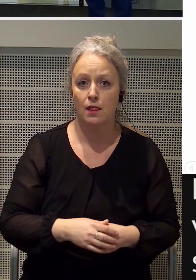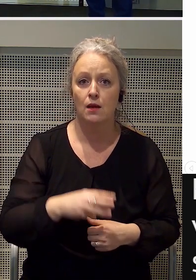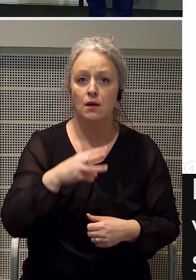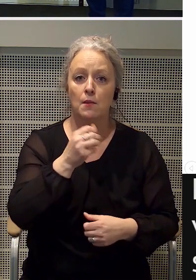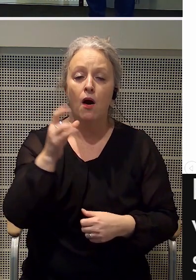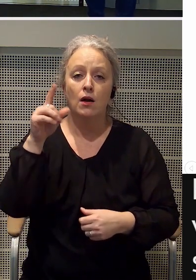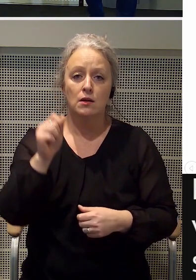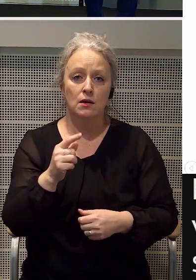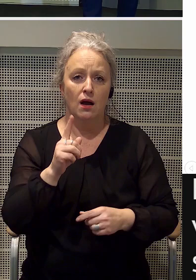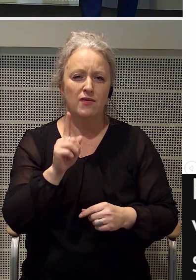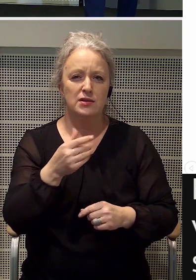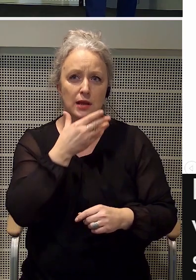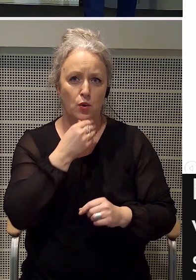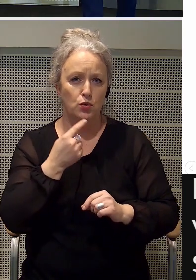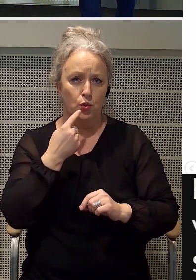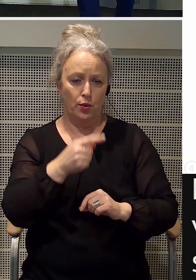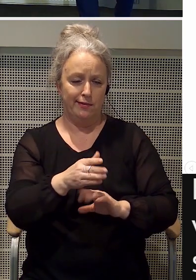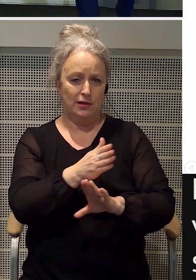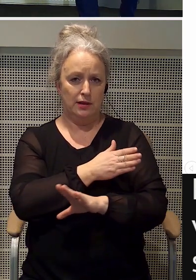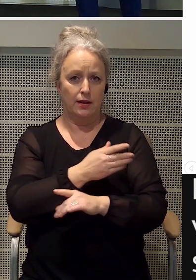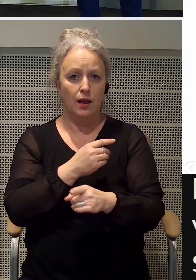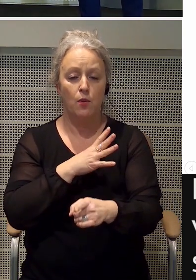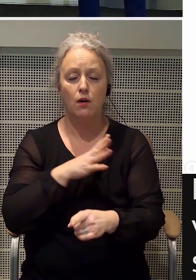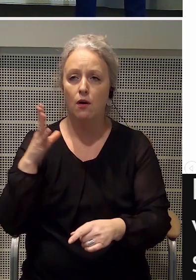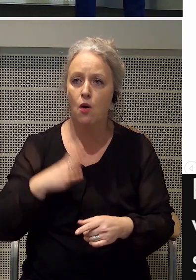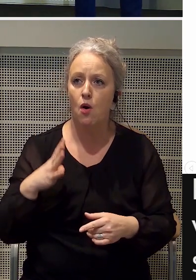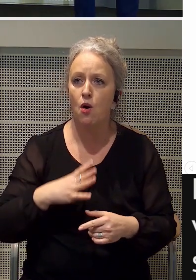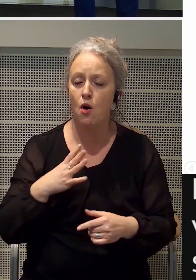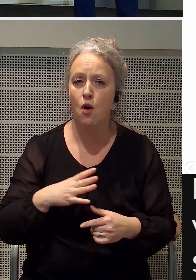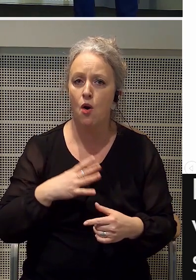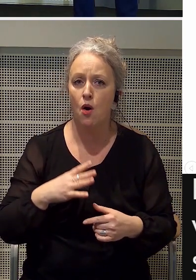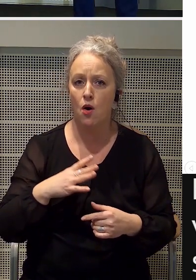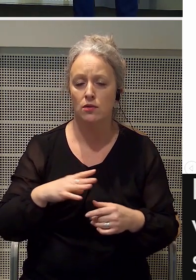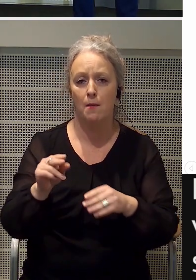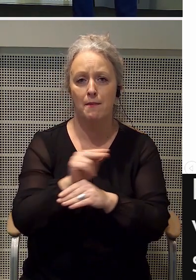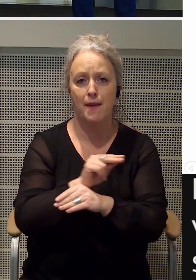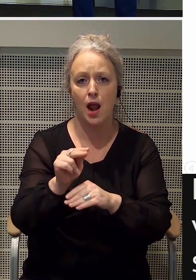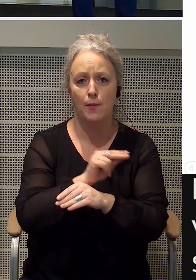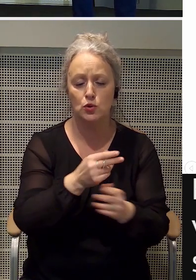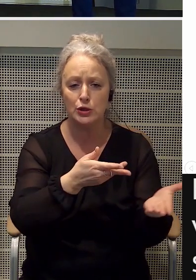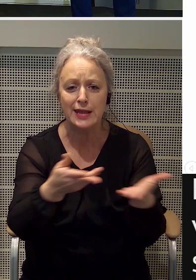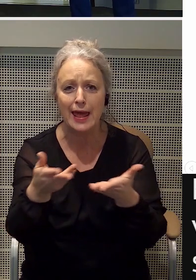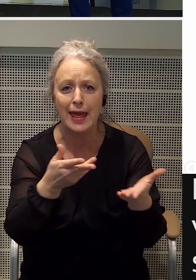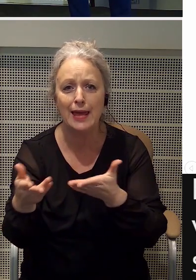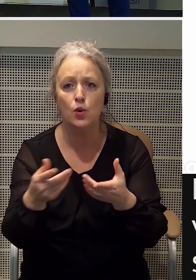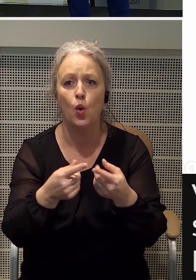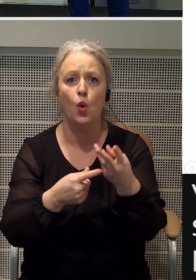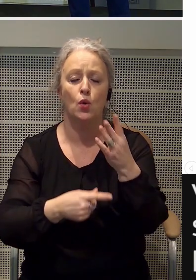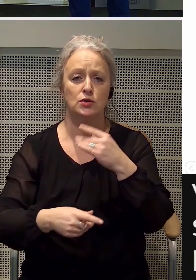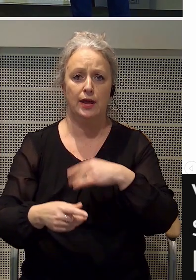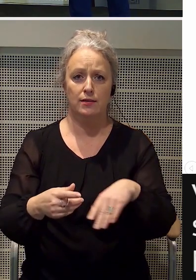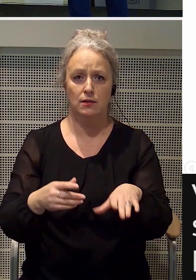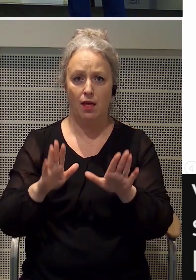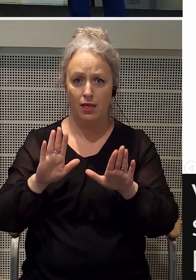have to deal with this situation, because we get paid for doing it. rehabilitatsiooni teenuseid, mida on kolm tüüpi. Need tulevad